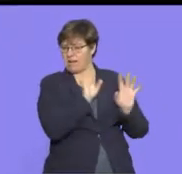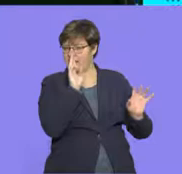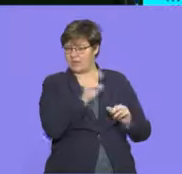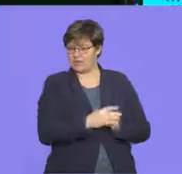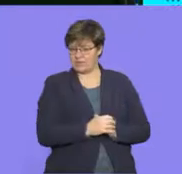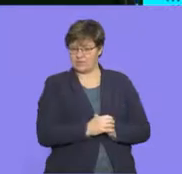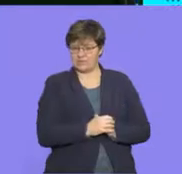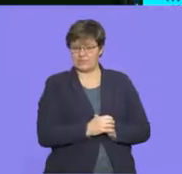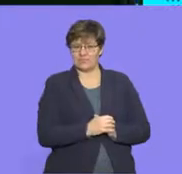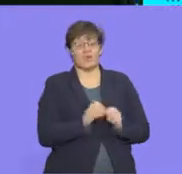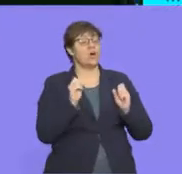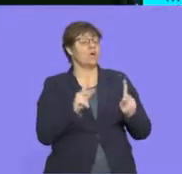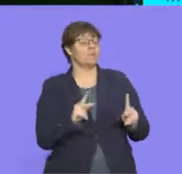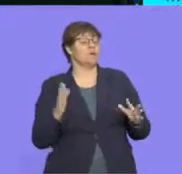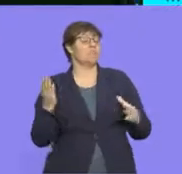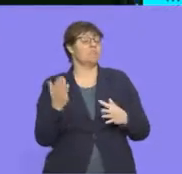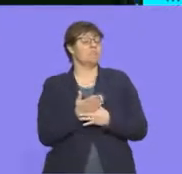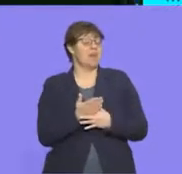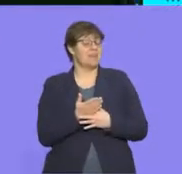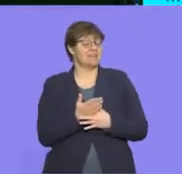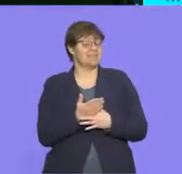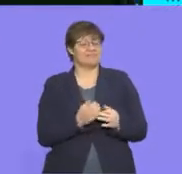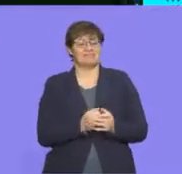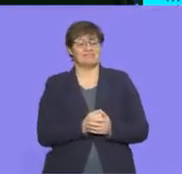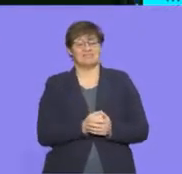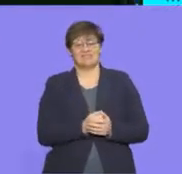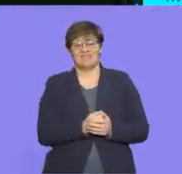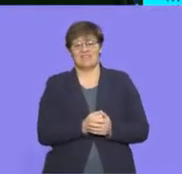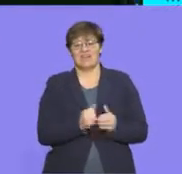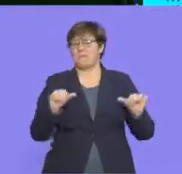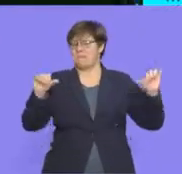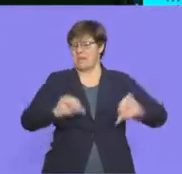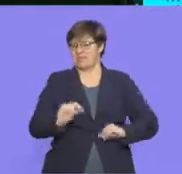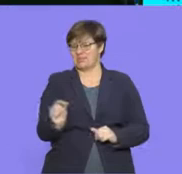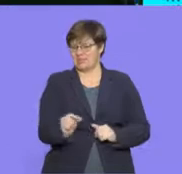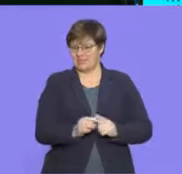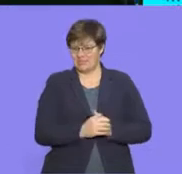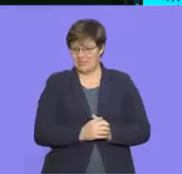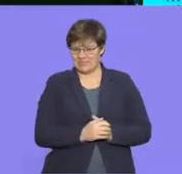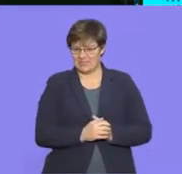Okay, guys, it's time to have a short little break. We're going to be right back.